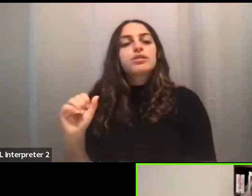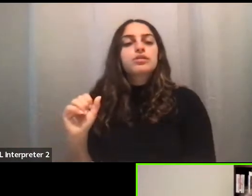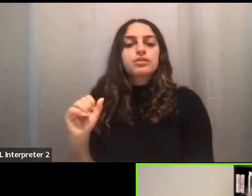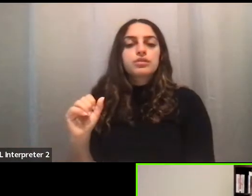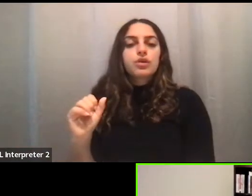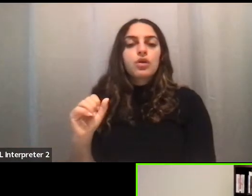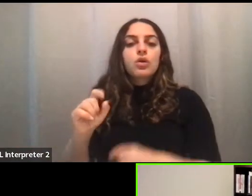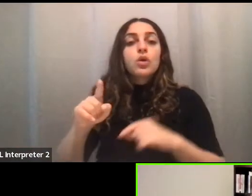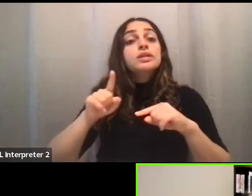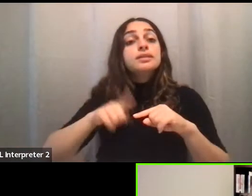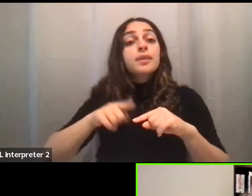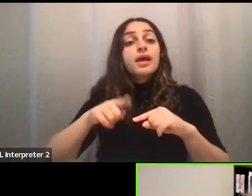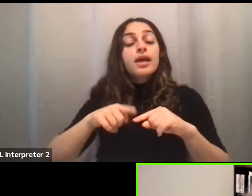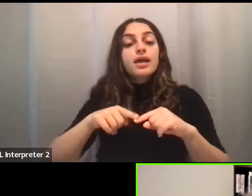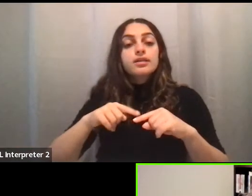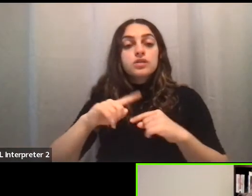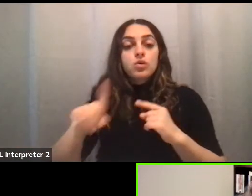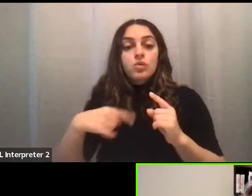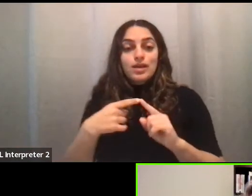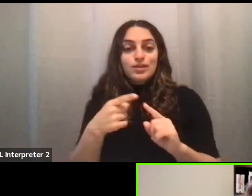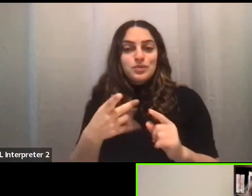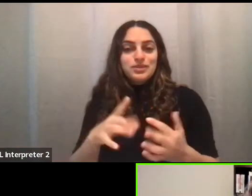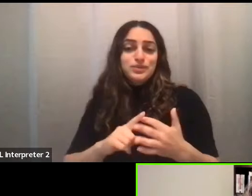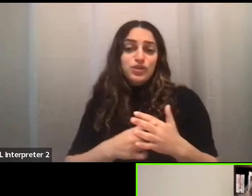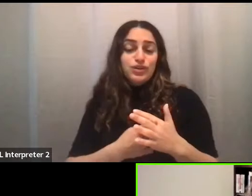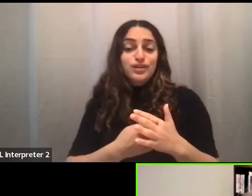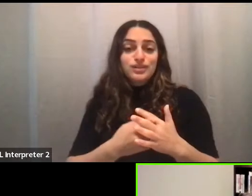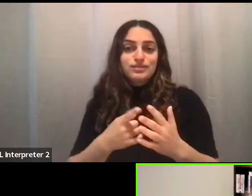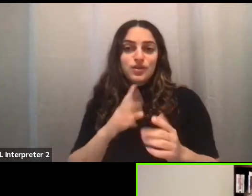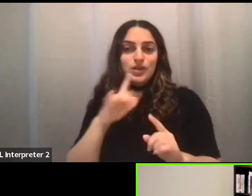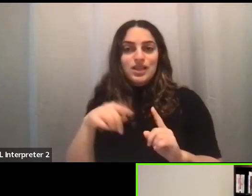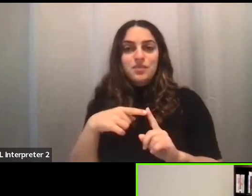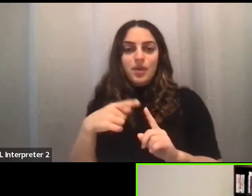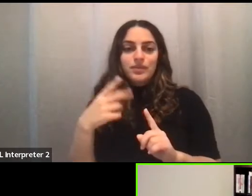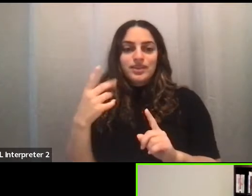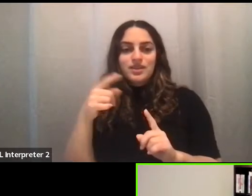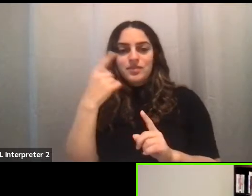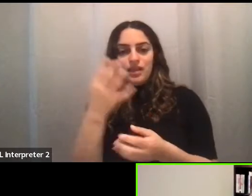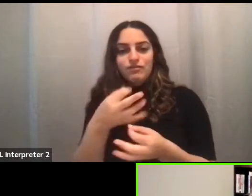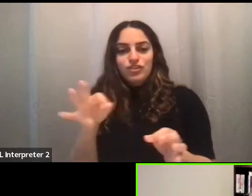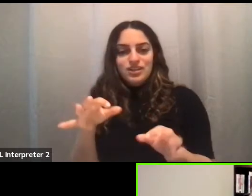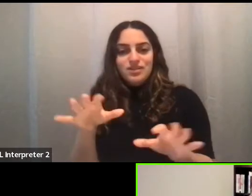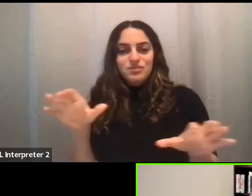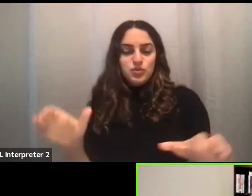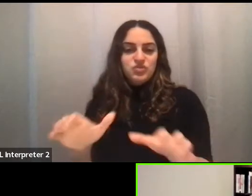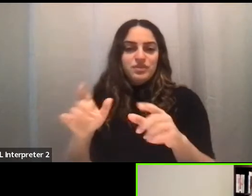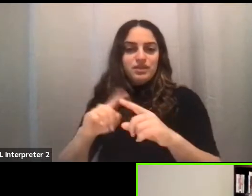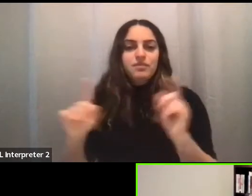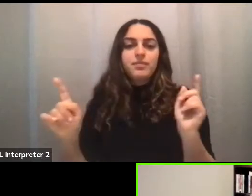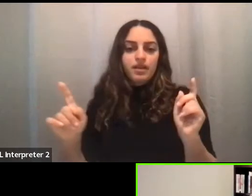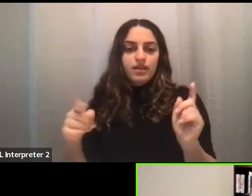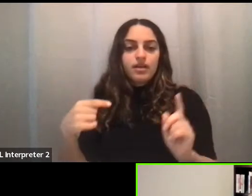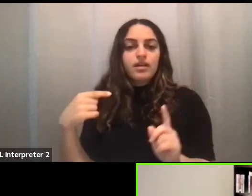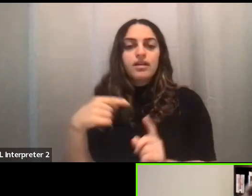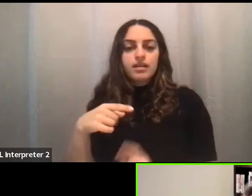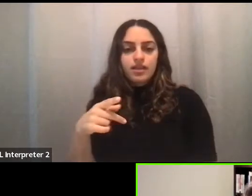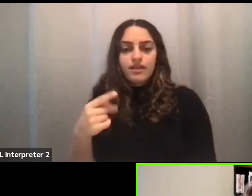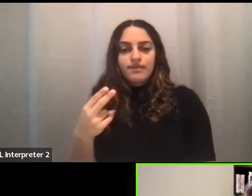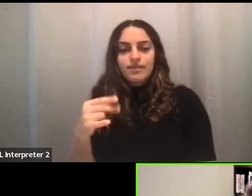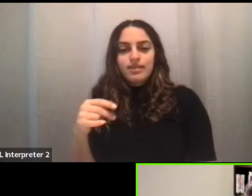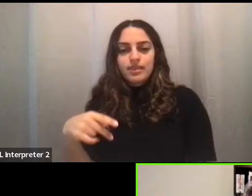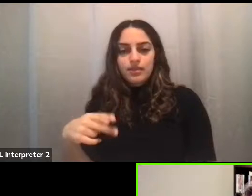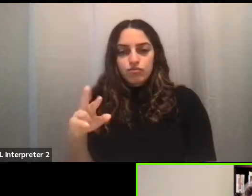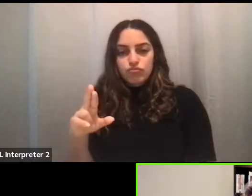depends on when you want to start in terms of talking about the black freedom movement but certainly a phillip randolph's threatened march on